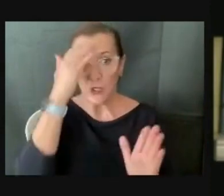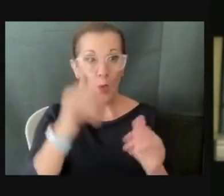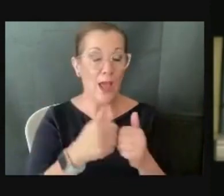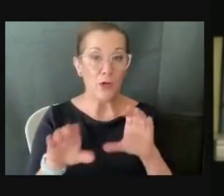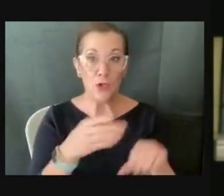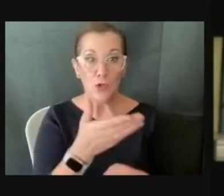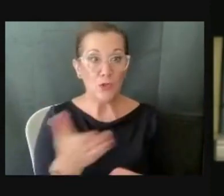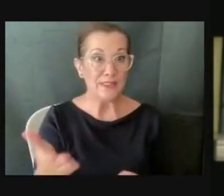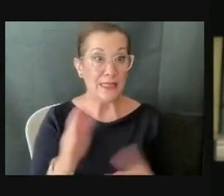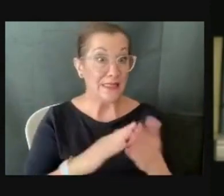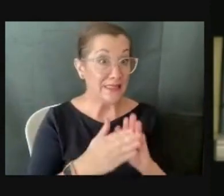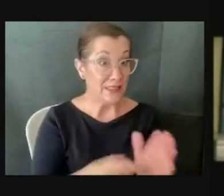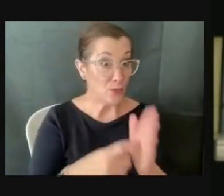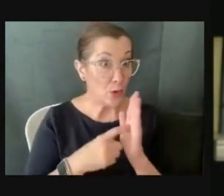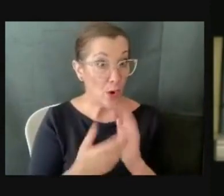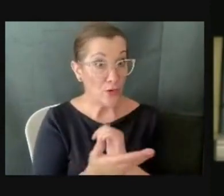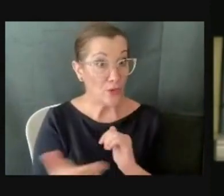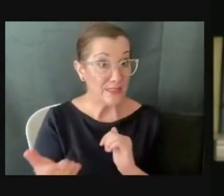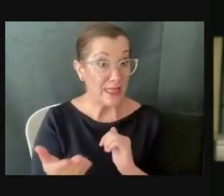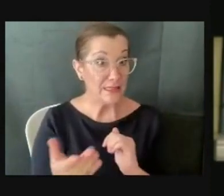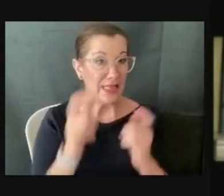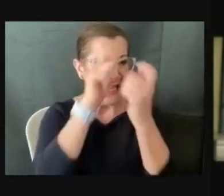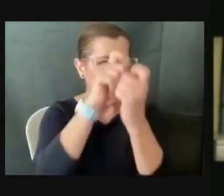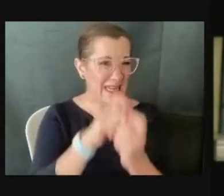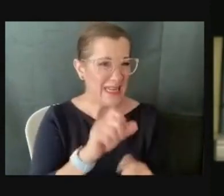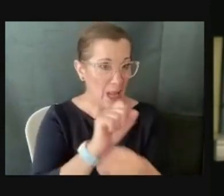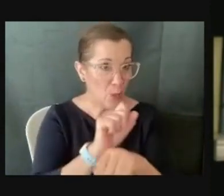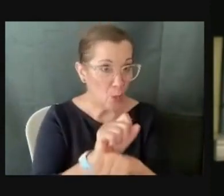some cities require those things. It's very detailed work.